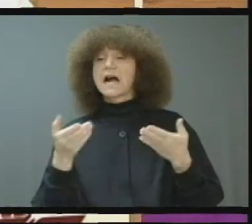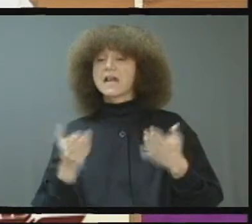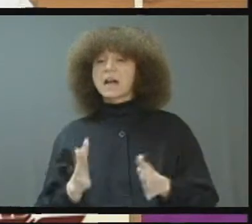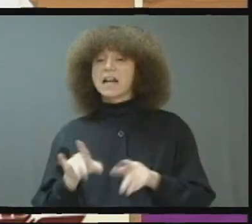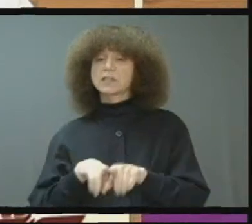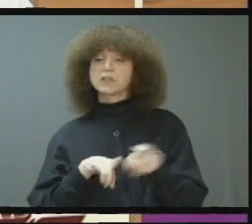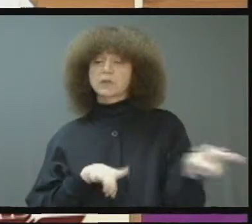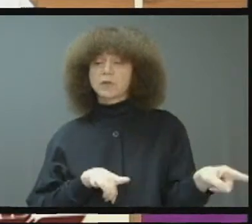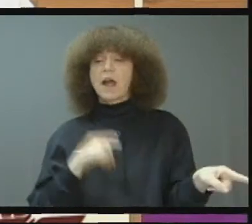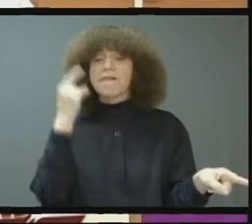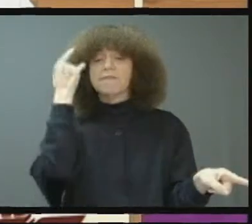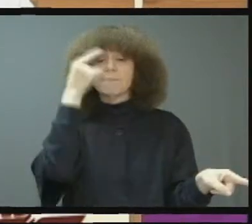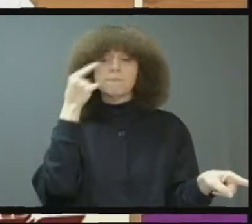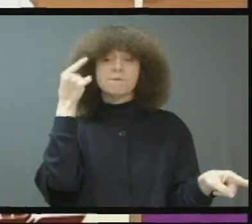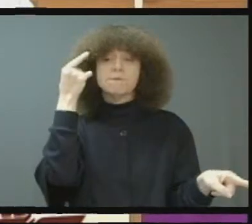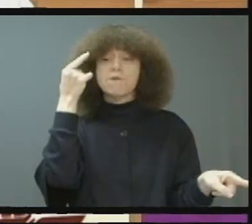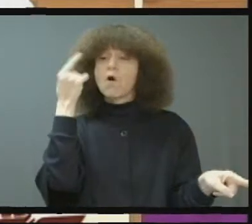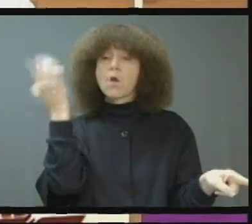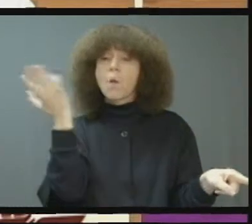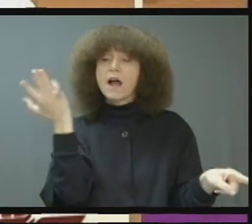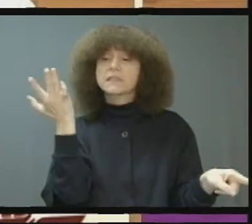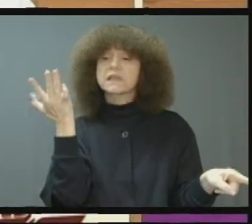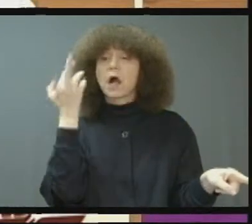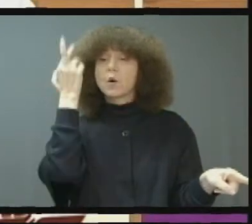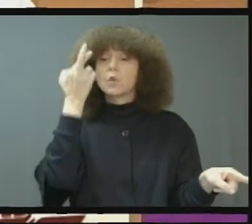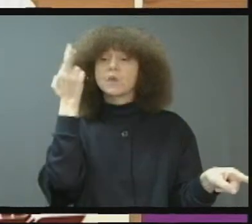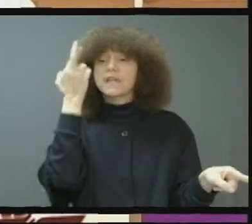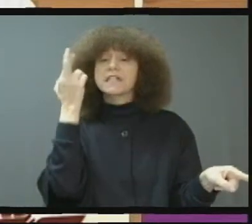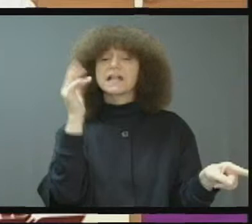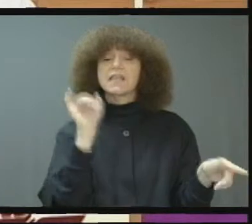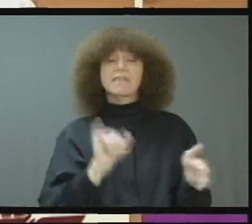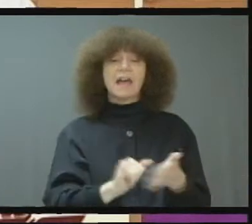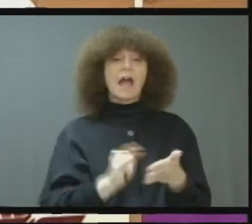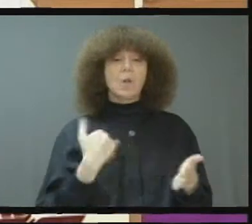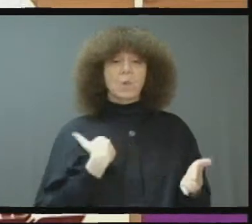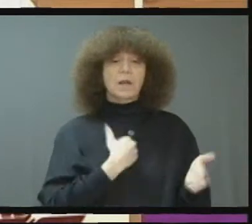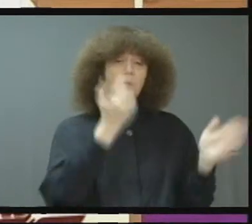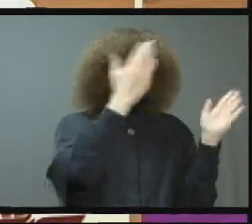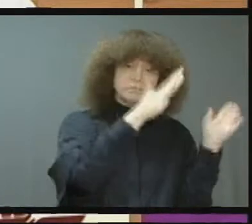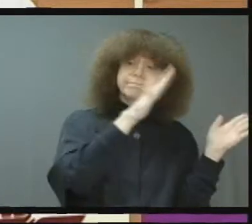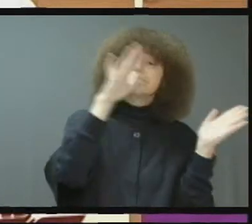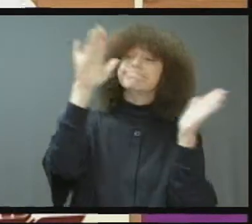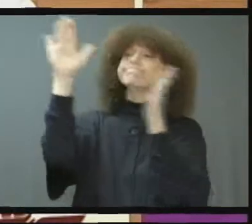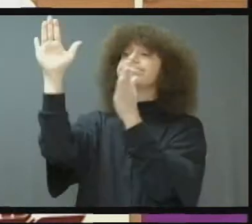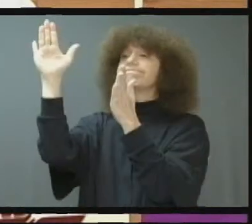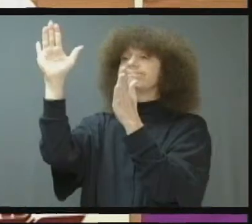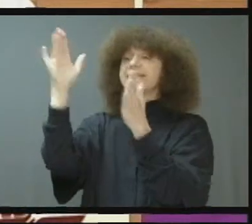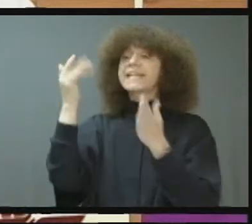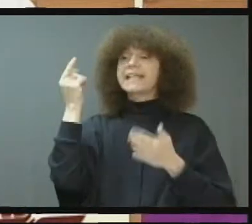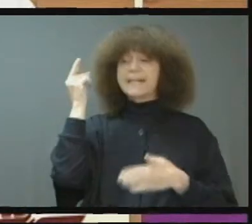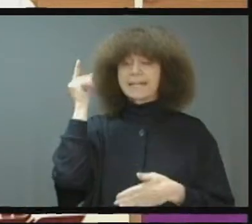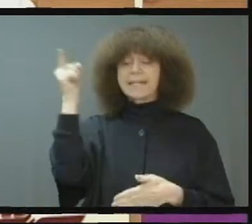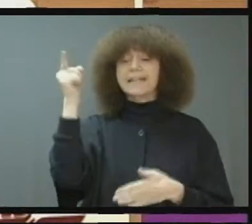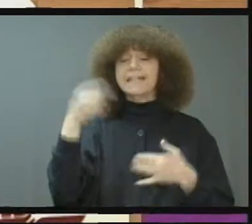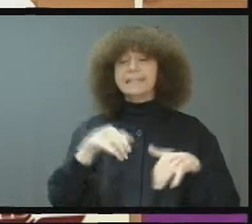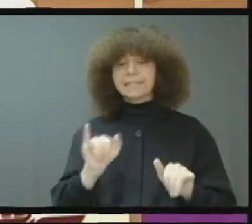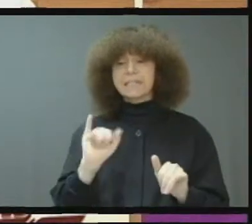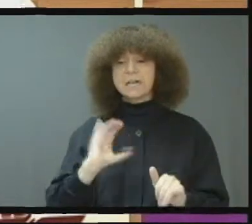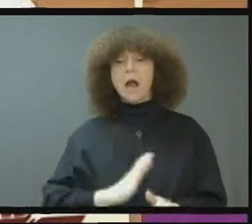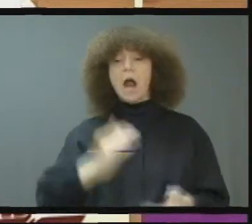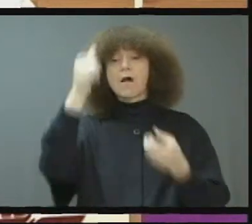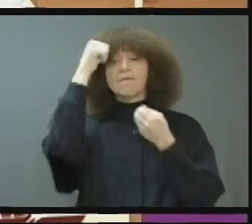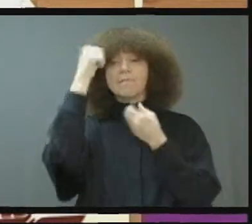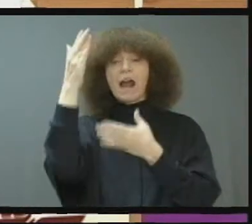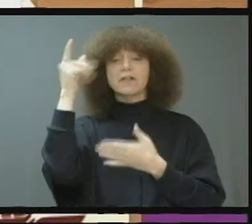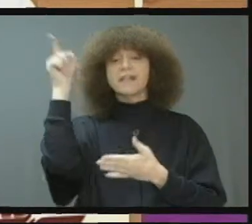reason. And that reason was so that we would return to him. He is still our Father. He still